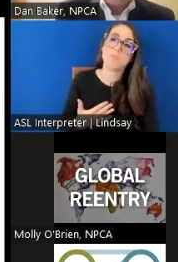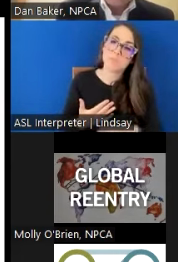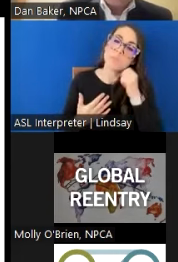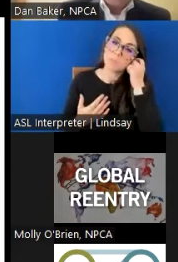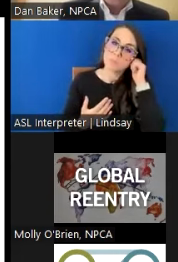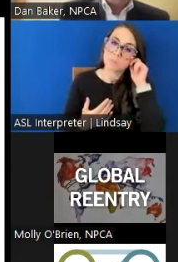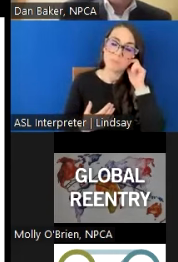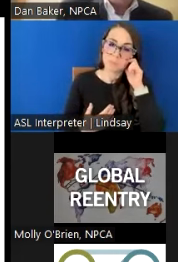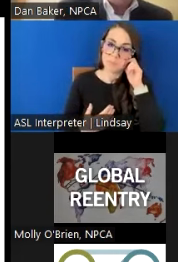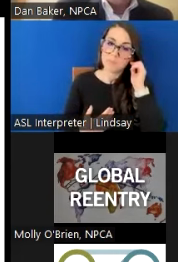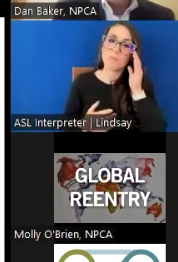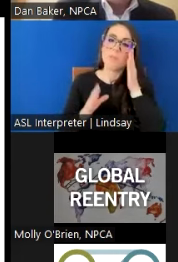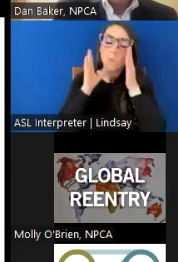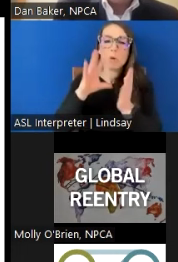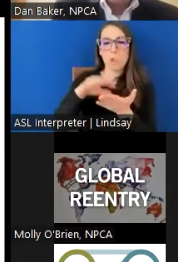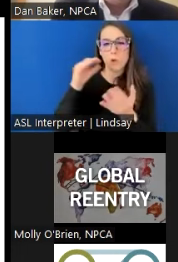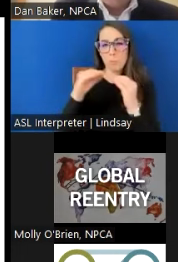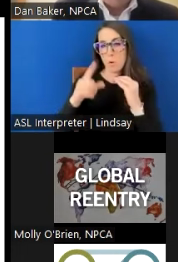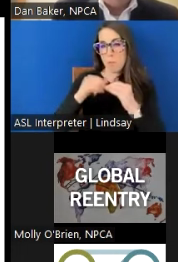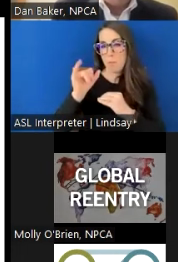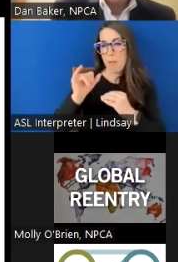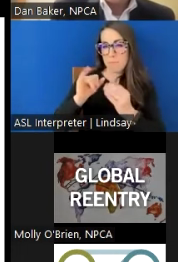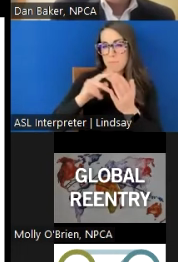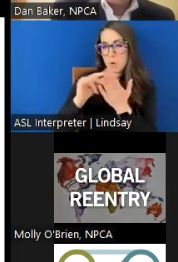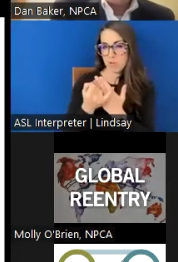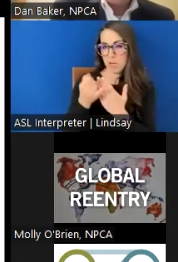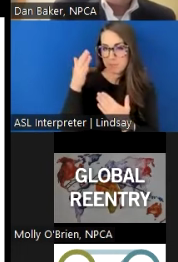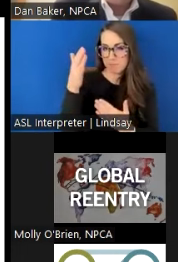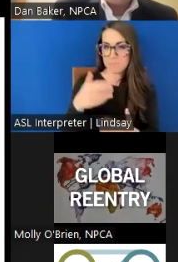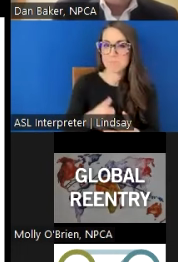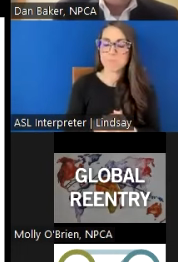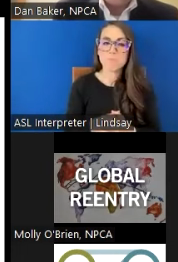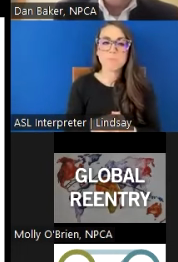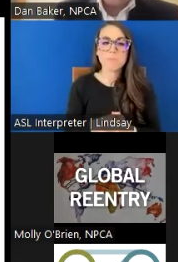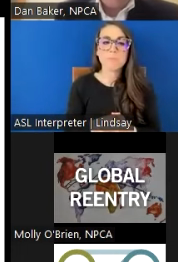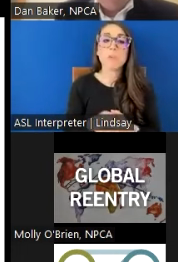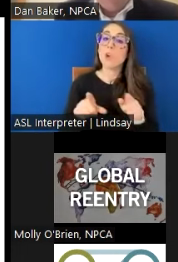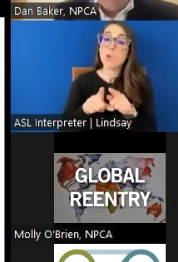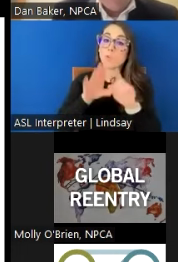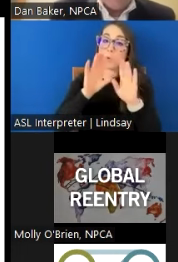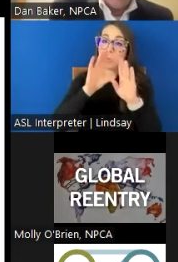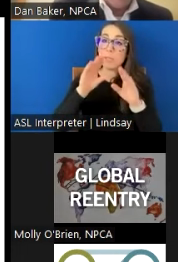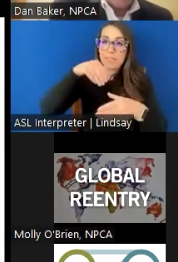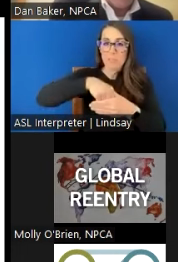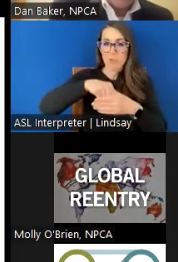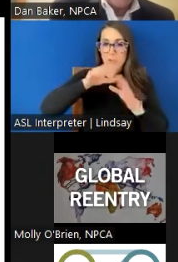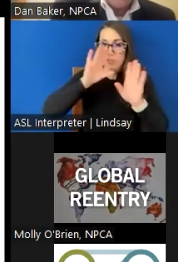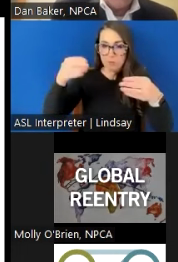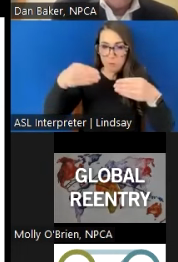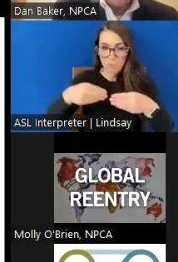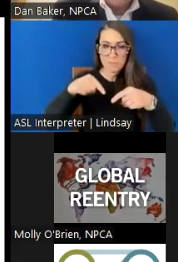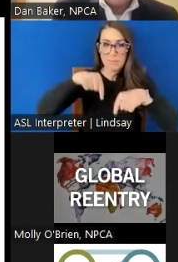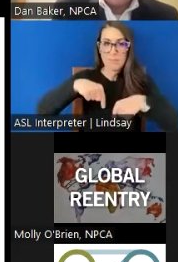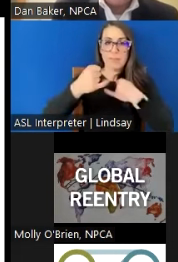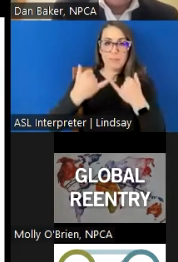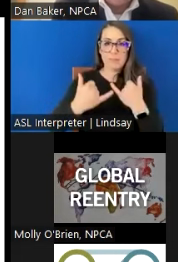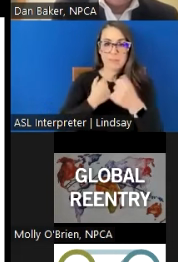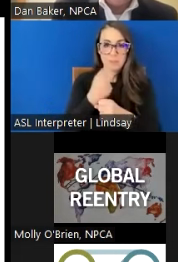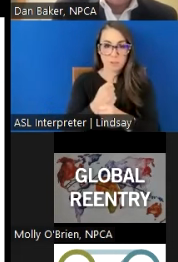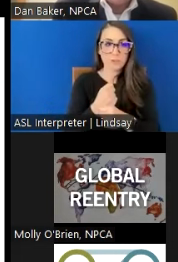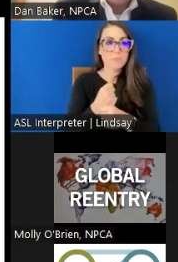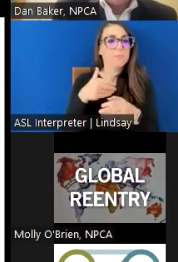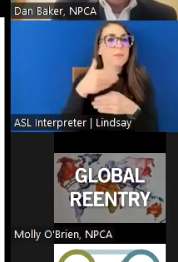project. Okay, also internally focusing this year, and next slide,